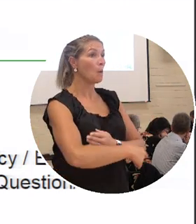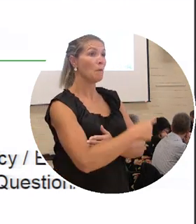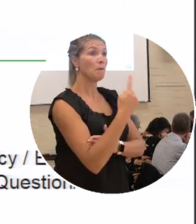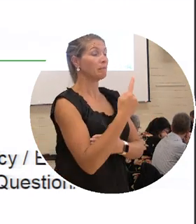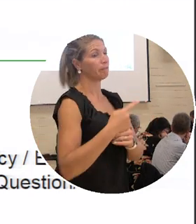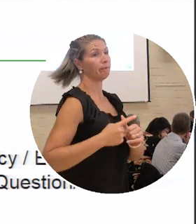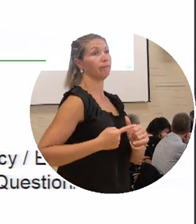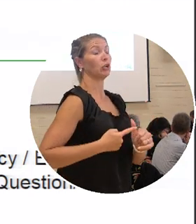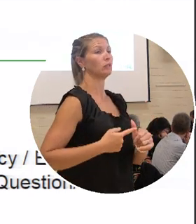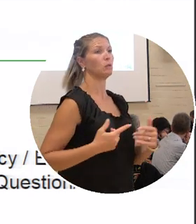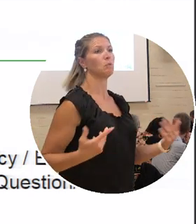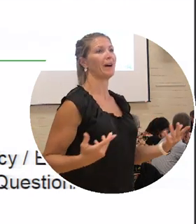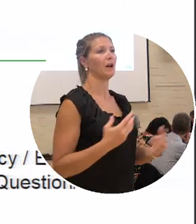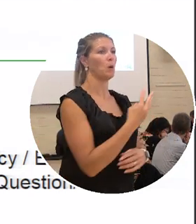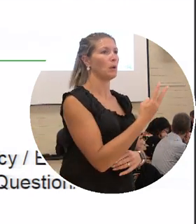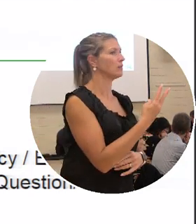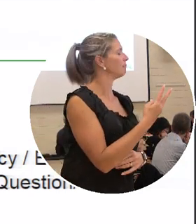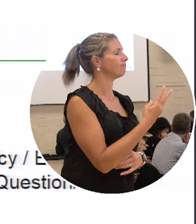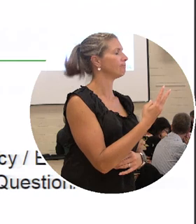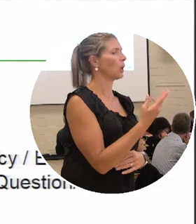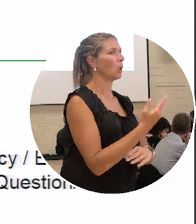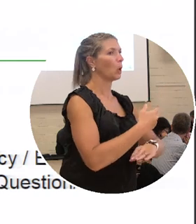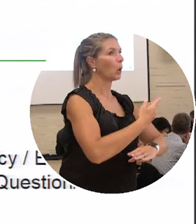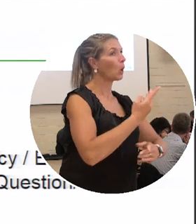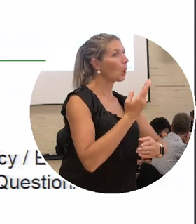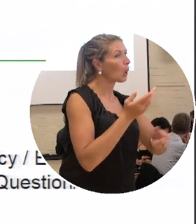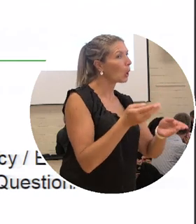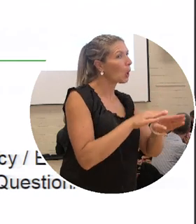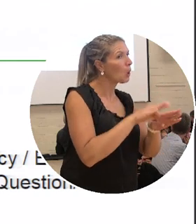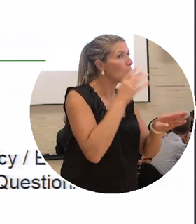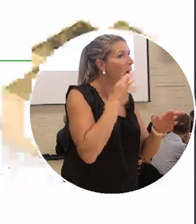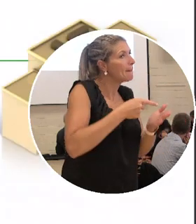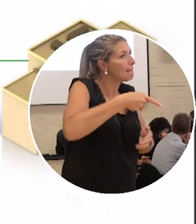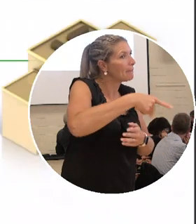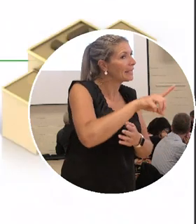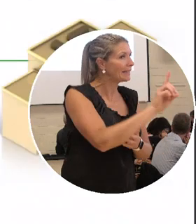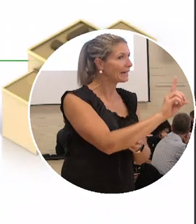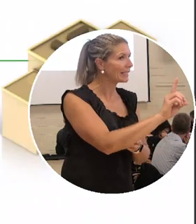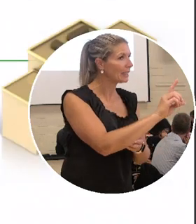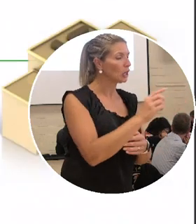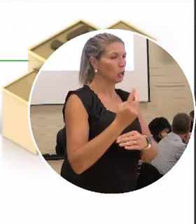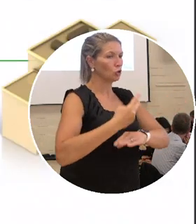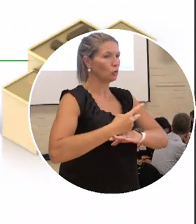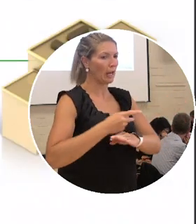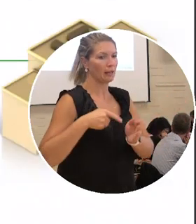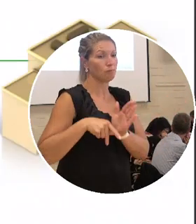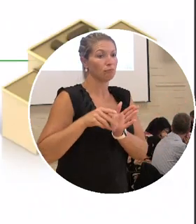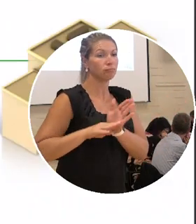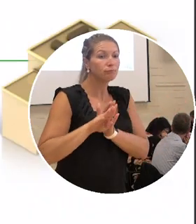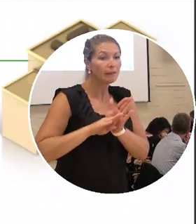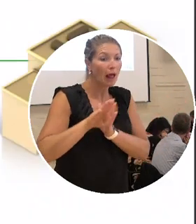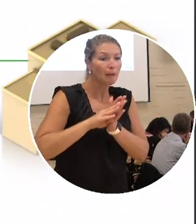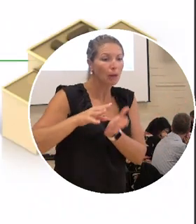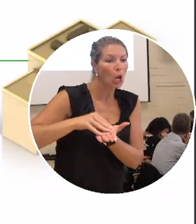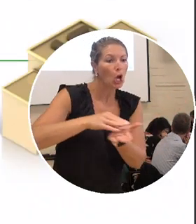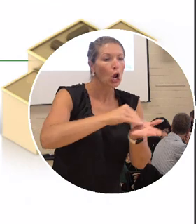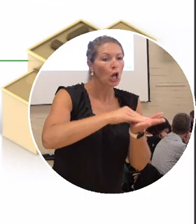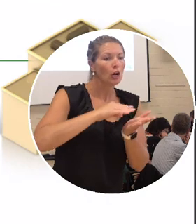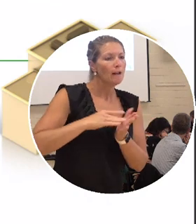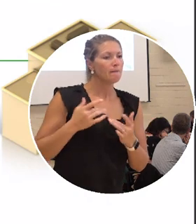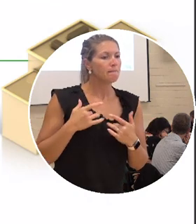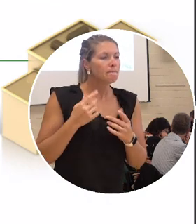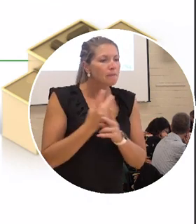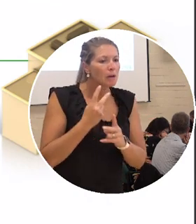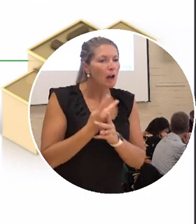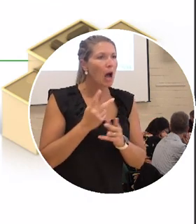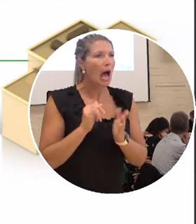and that was well received and getting good feedback on what happened this week. In terms of infrastructure, not a lot to report